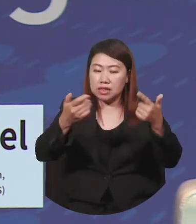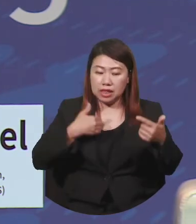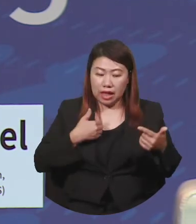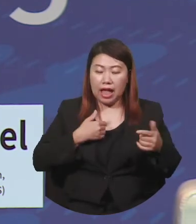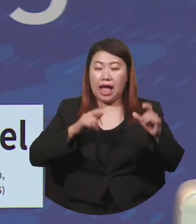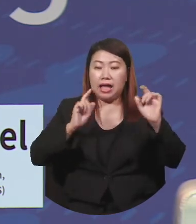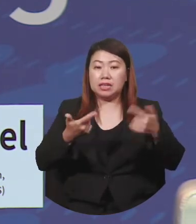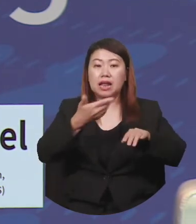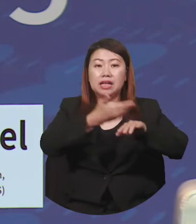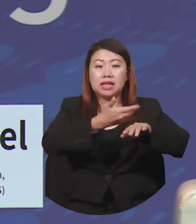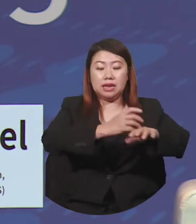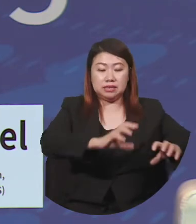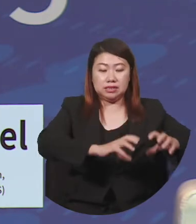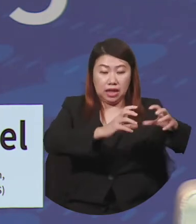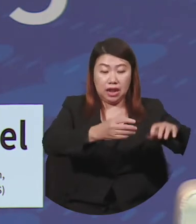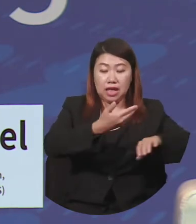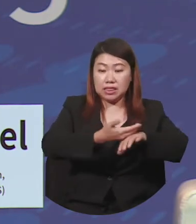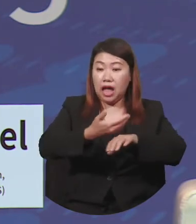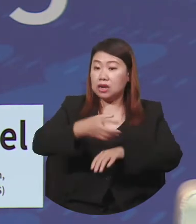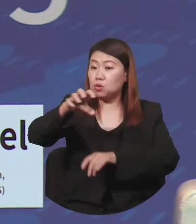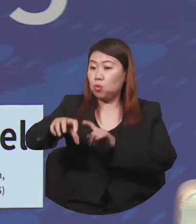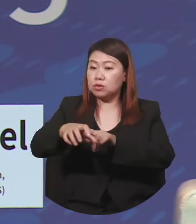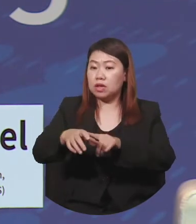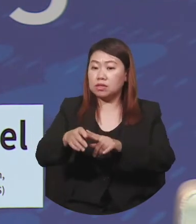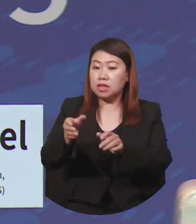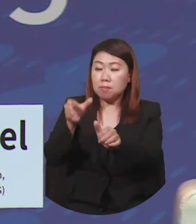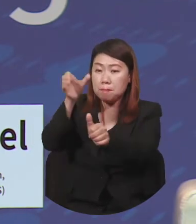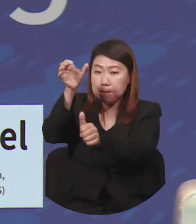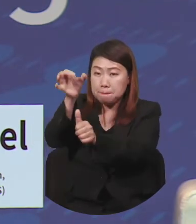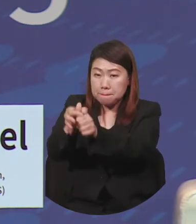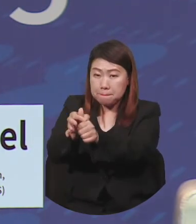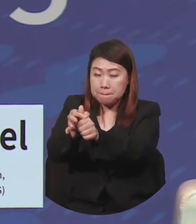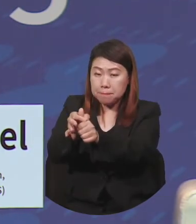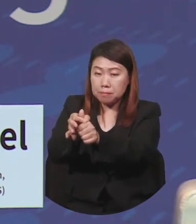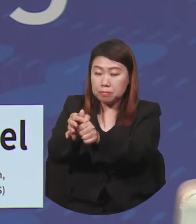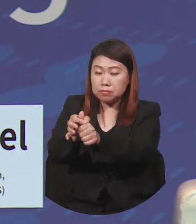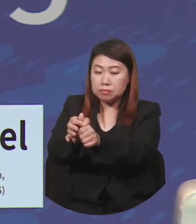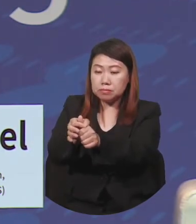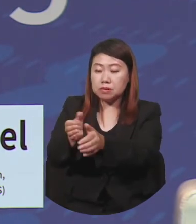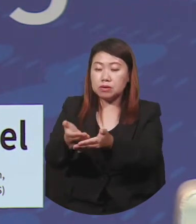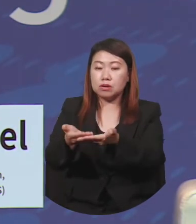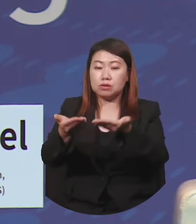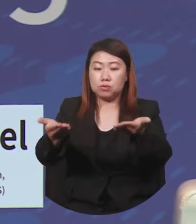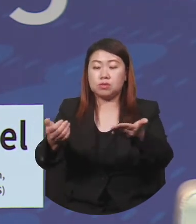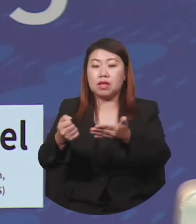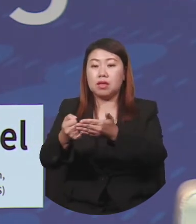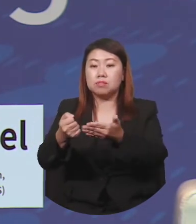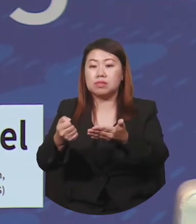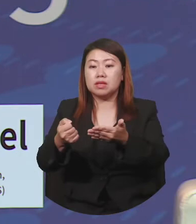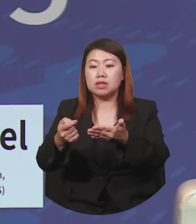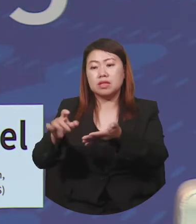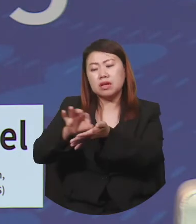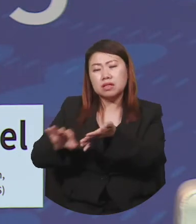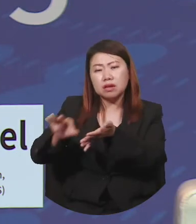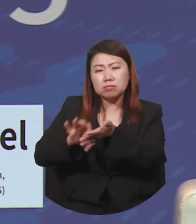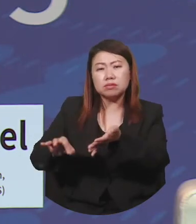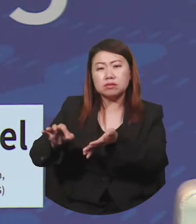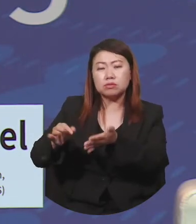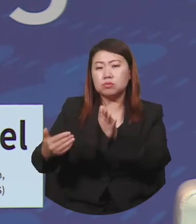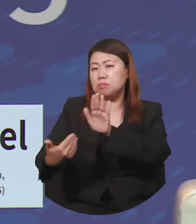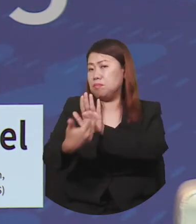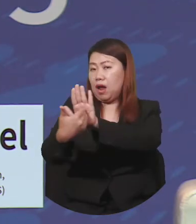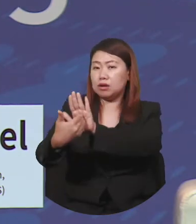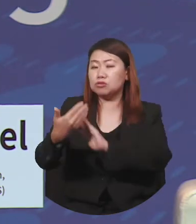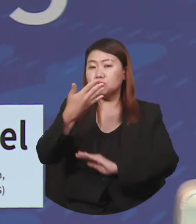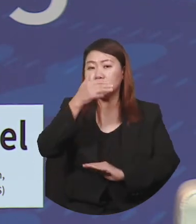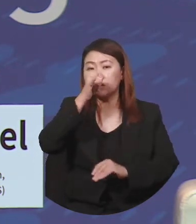So what I want to say is I think we still need those best practices, how to improve, how to make it